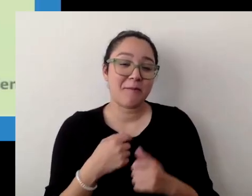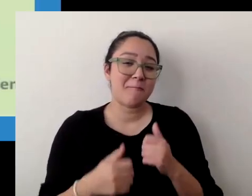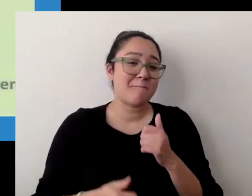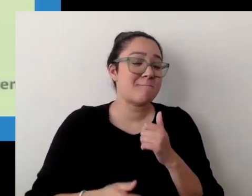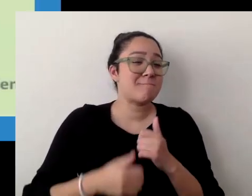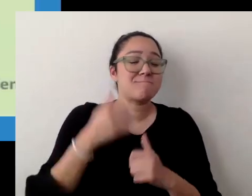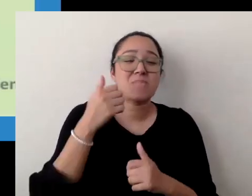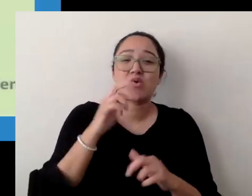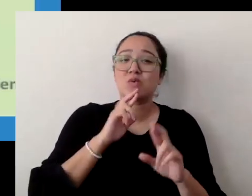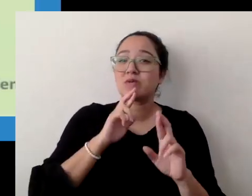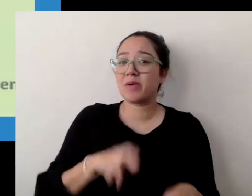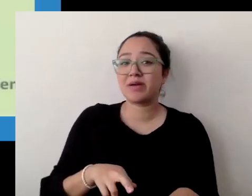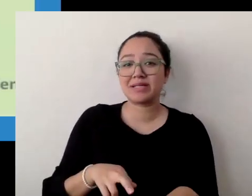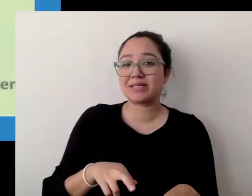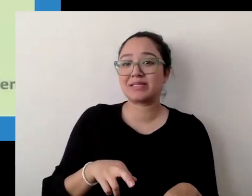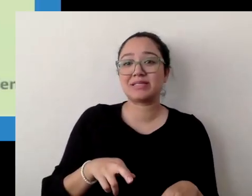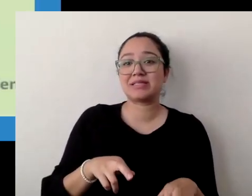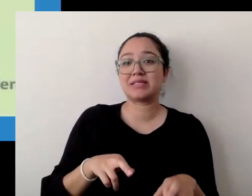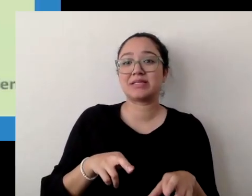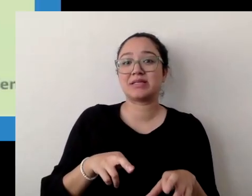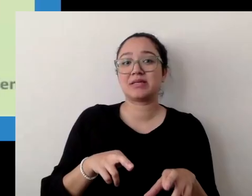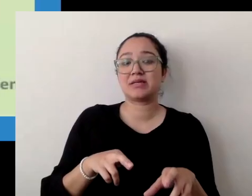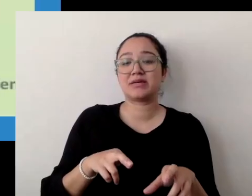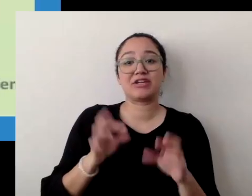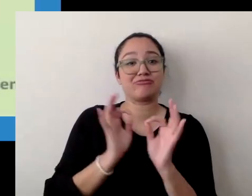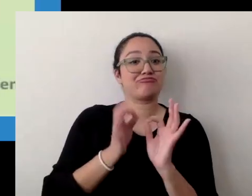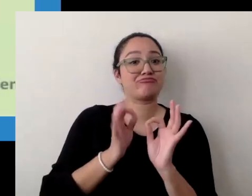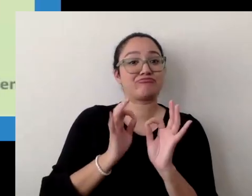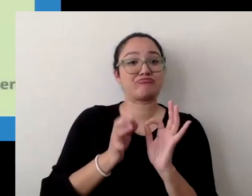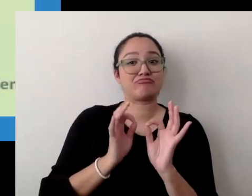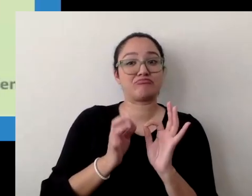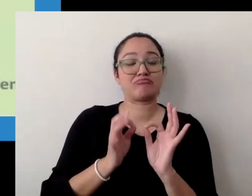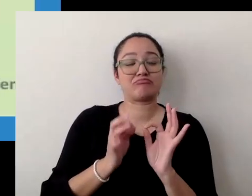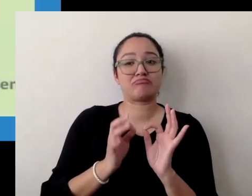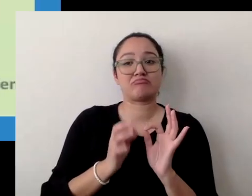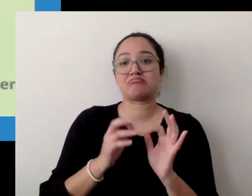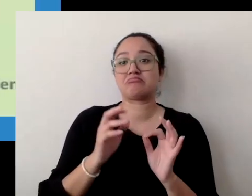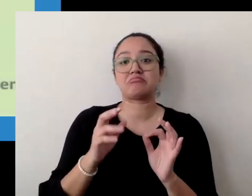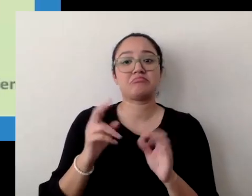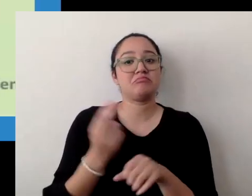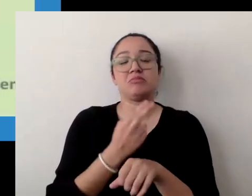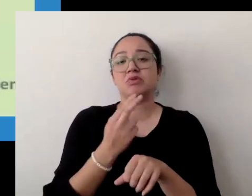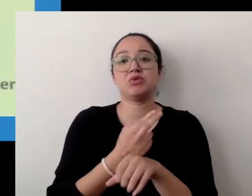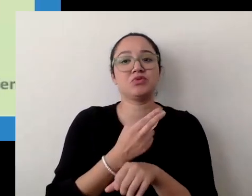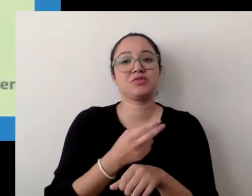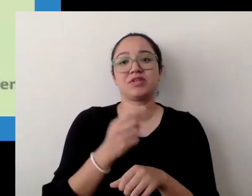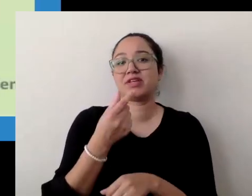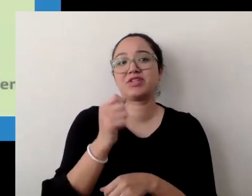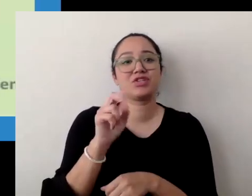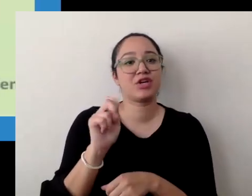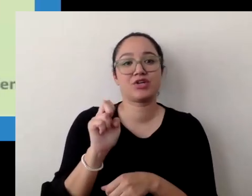most of the respondents are just interpreting. They're just using a gendered